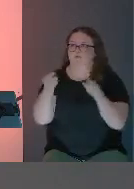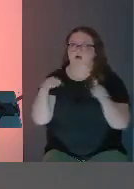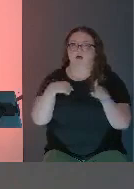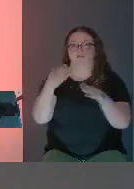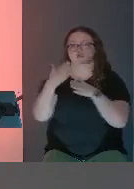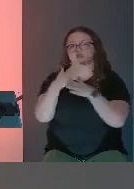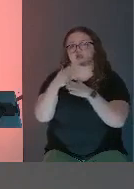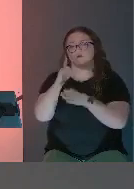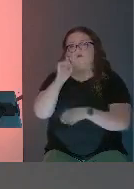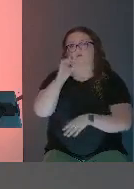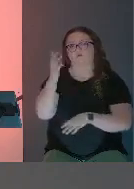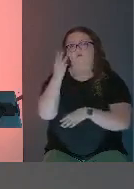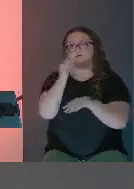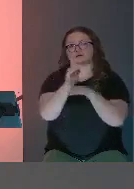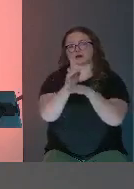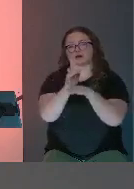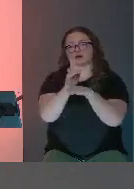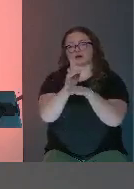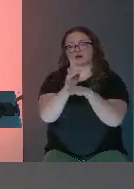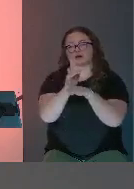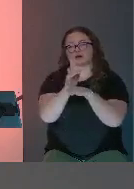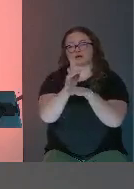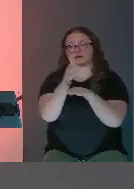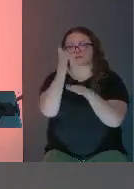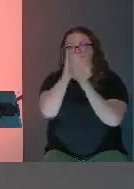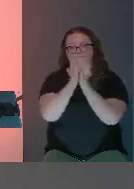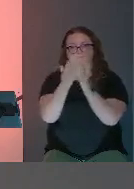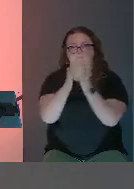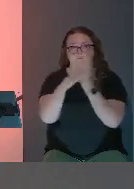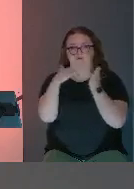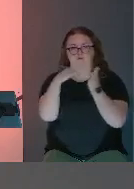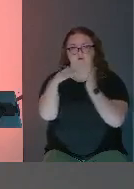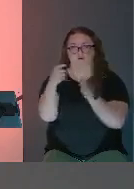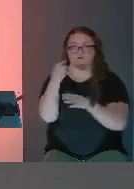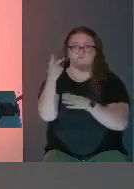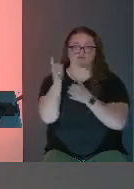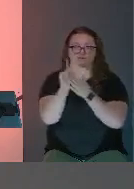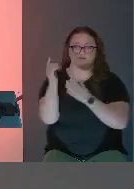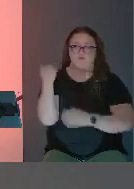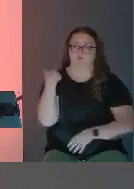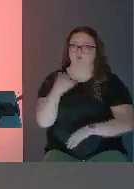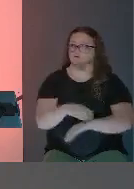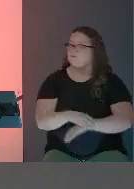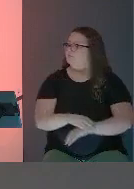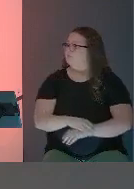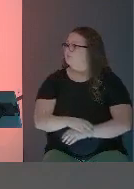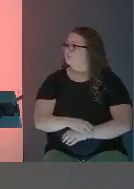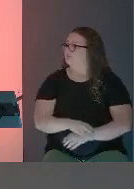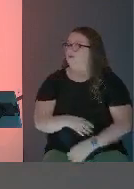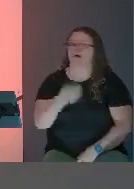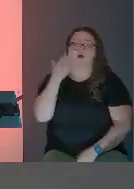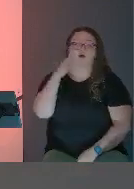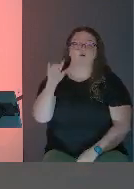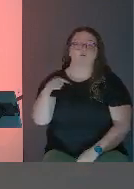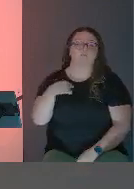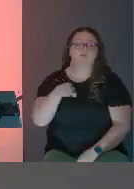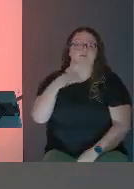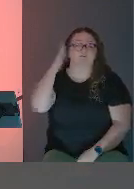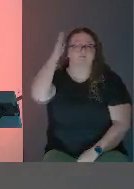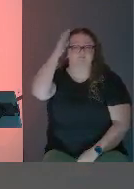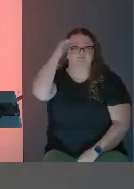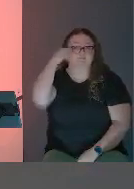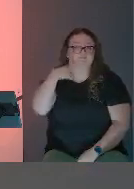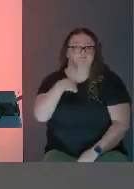some thoughts on a Wednesday night Bible study a couple of weeks ago. And I don't know, I just being me, being a knucklehead at times,